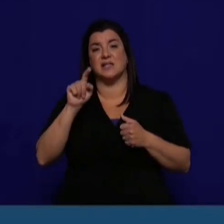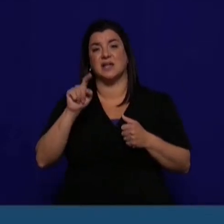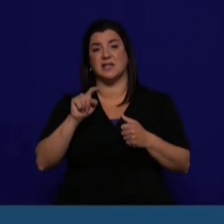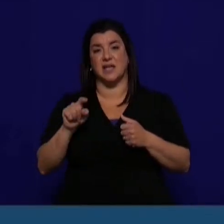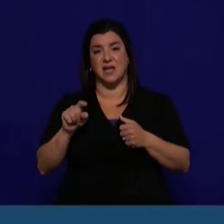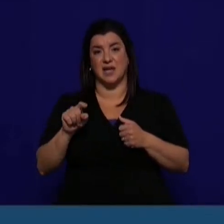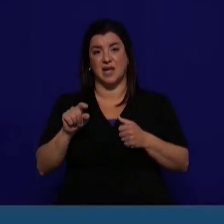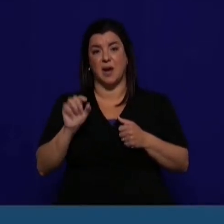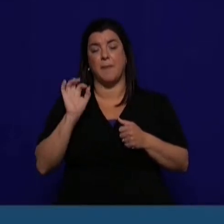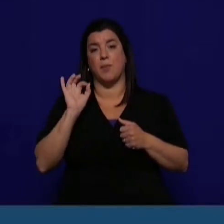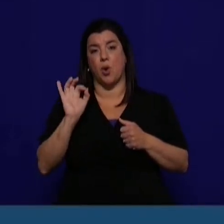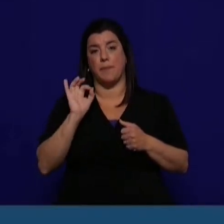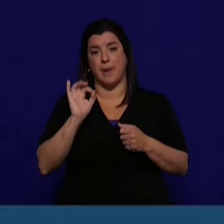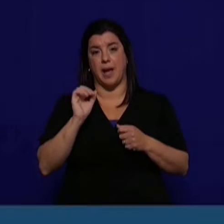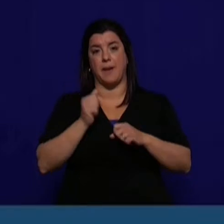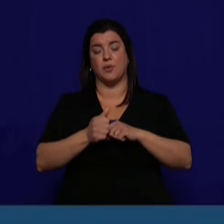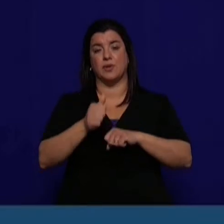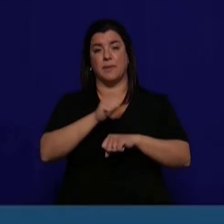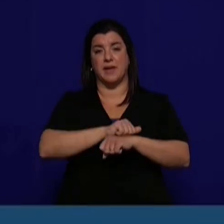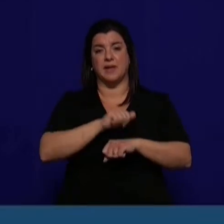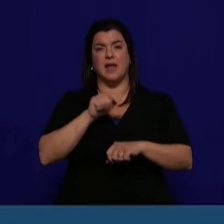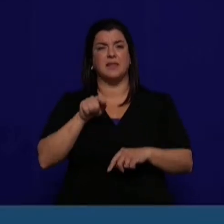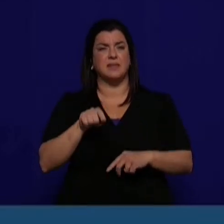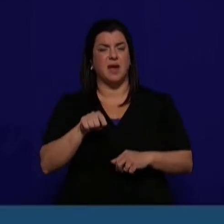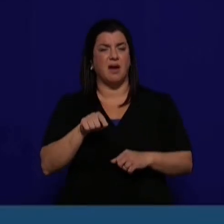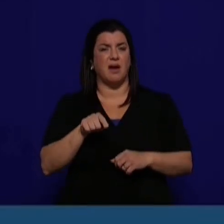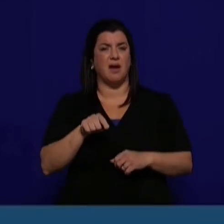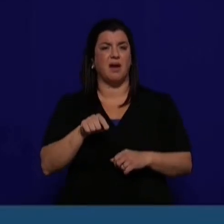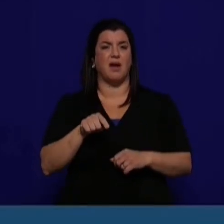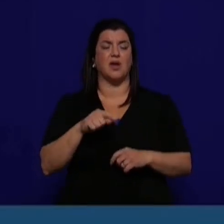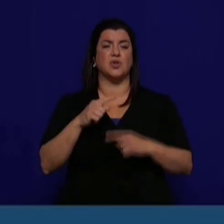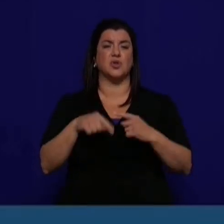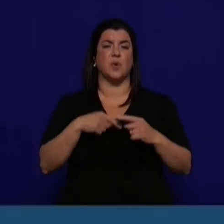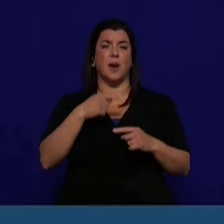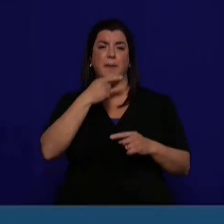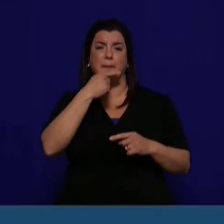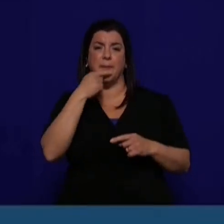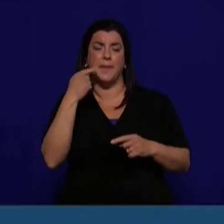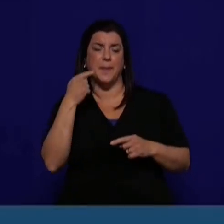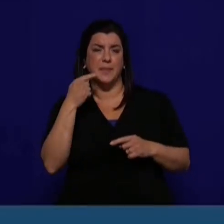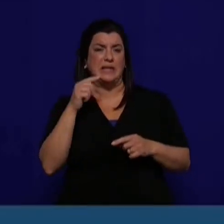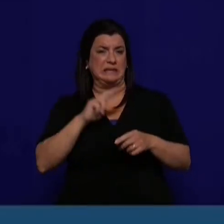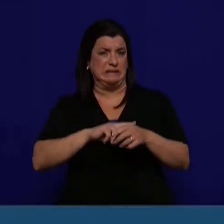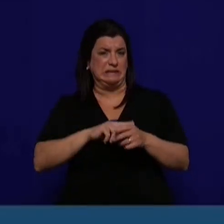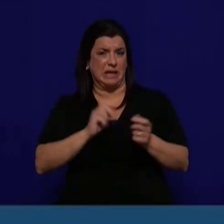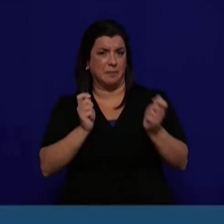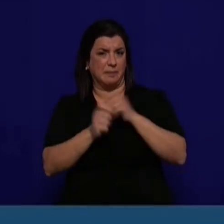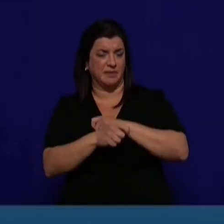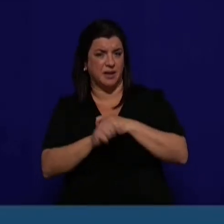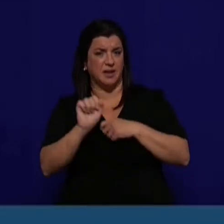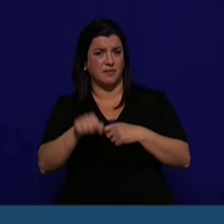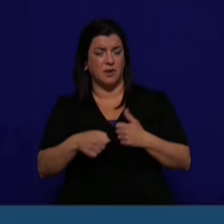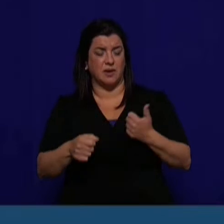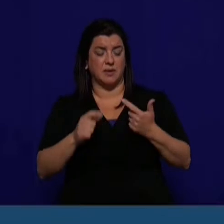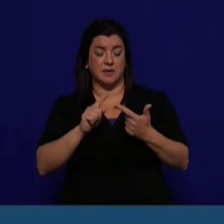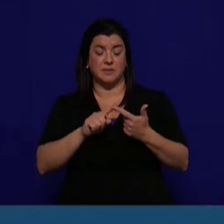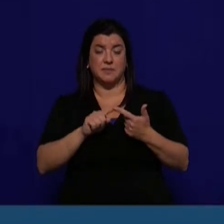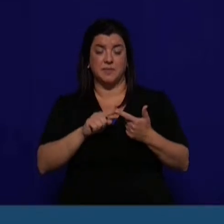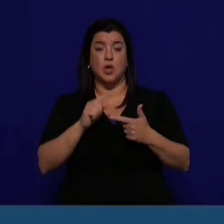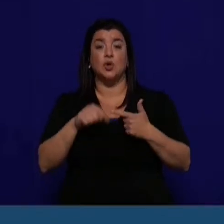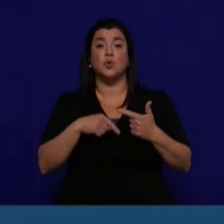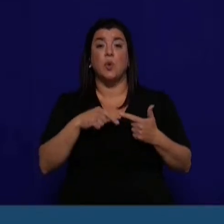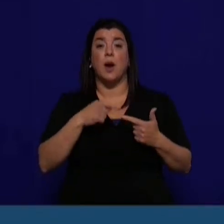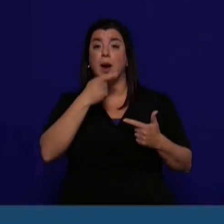assigned? Our second question is regarding the blood clots. How do you know they weren't linked to the vaccines? What assessments were conducted?